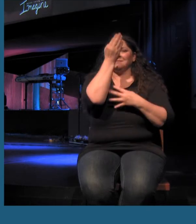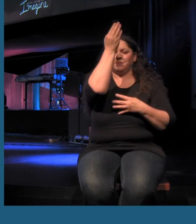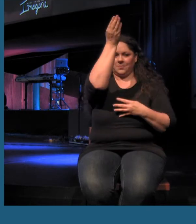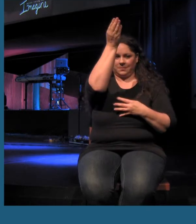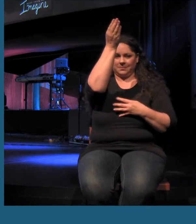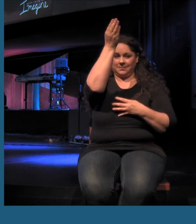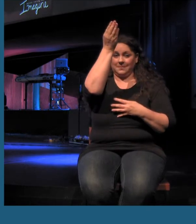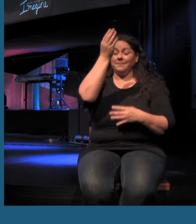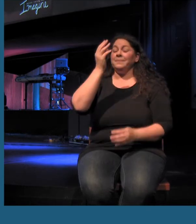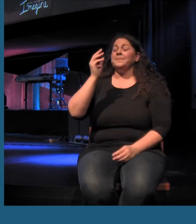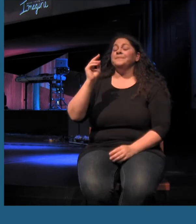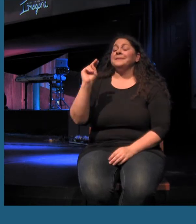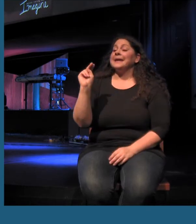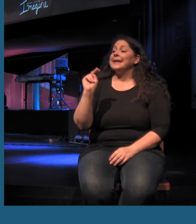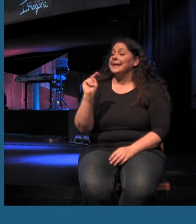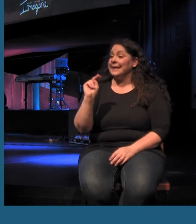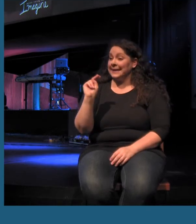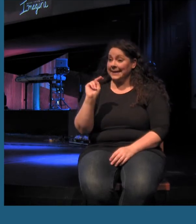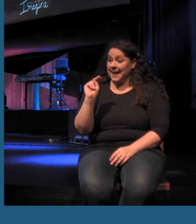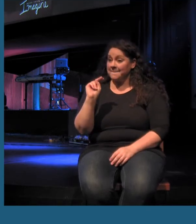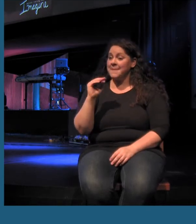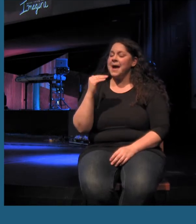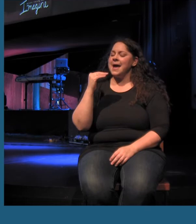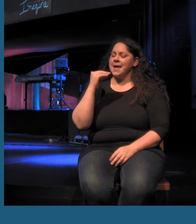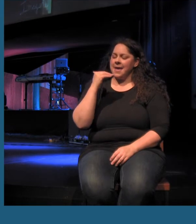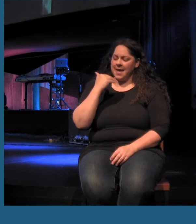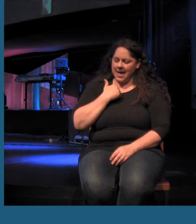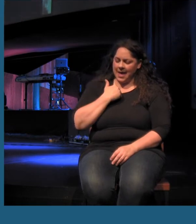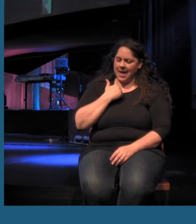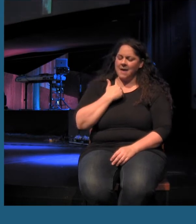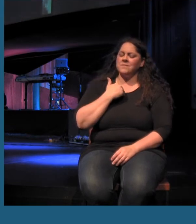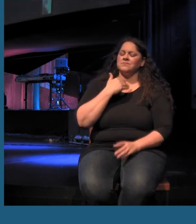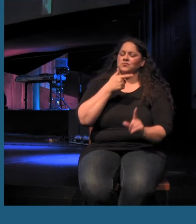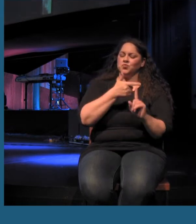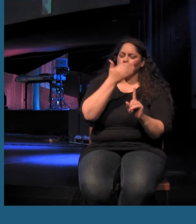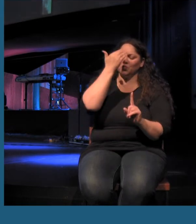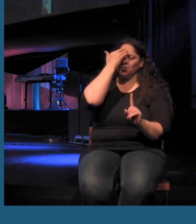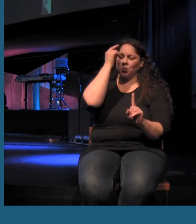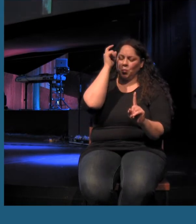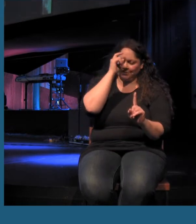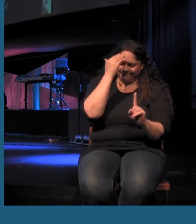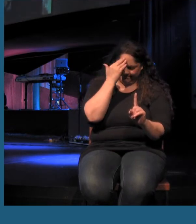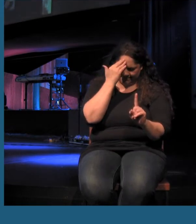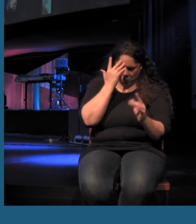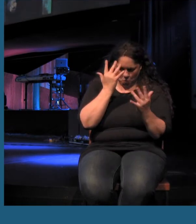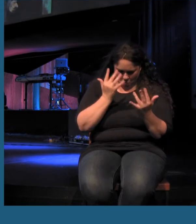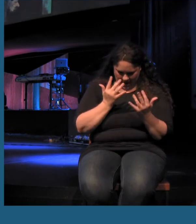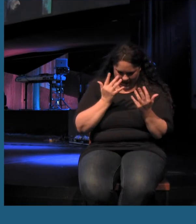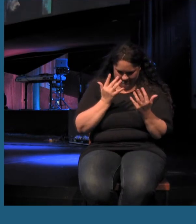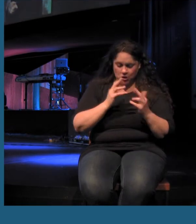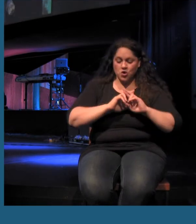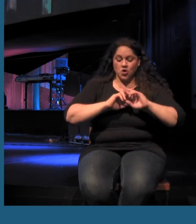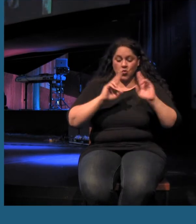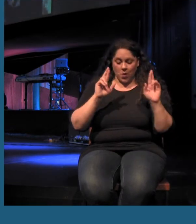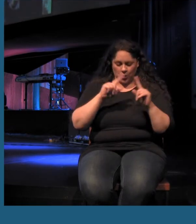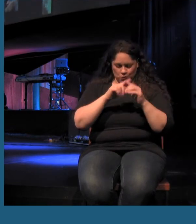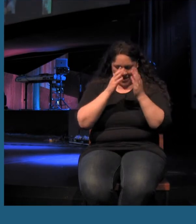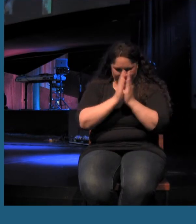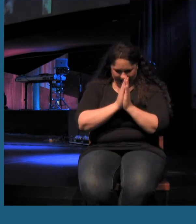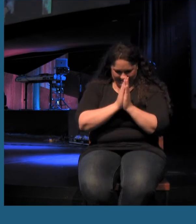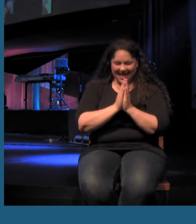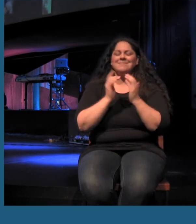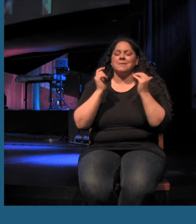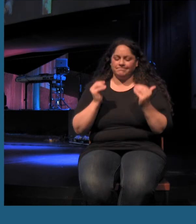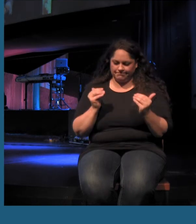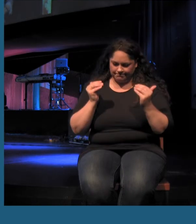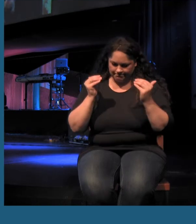Nehemiah had the wisdom to know when to wait, know when to ask, and know when to